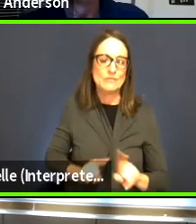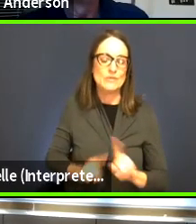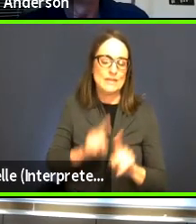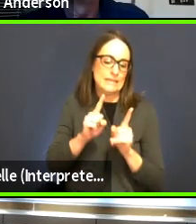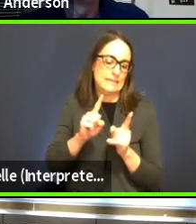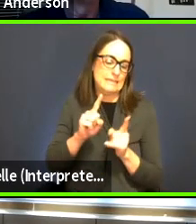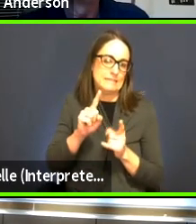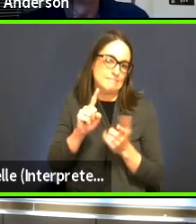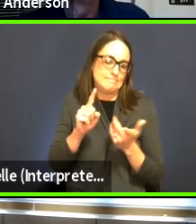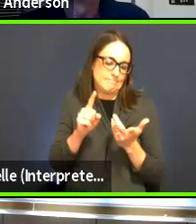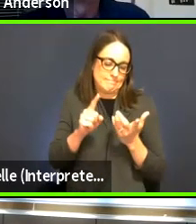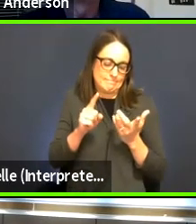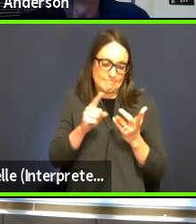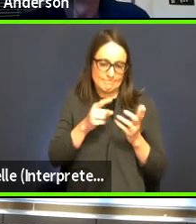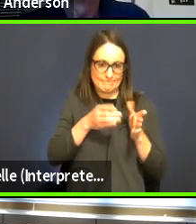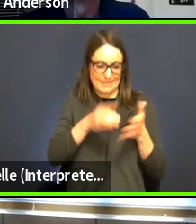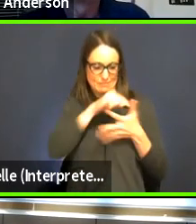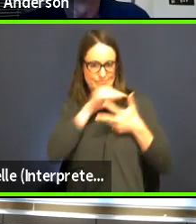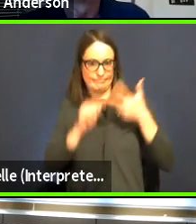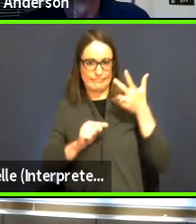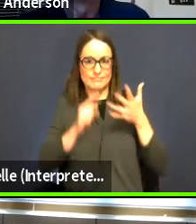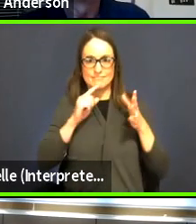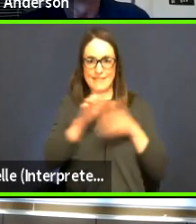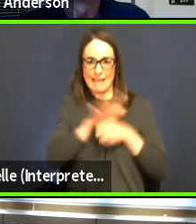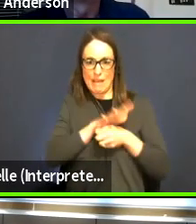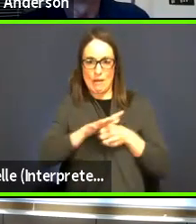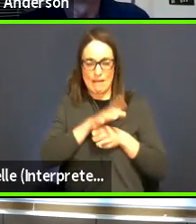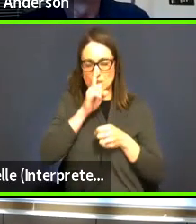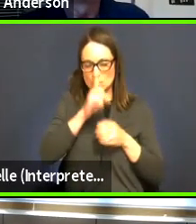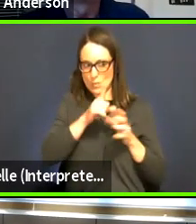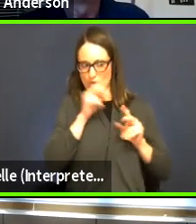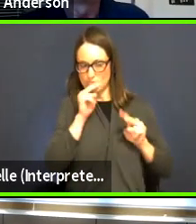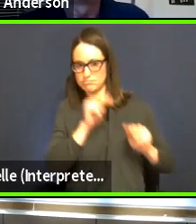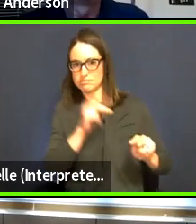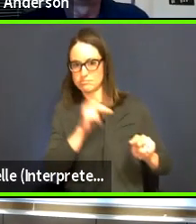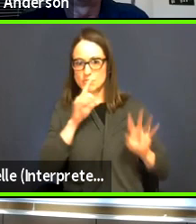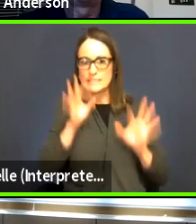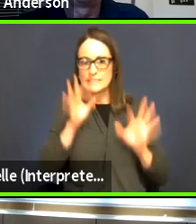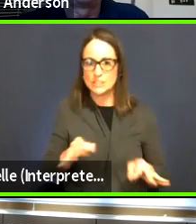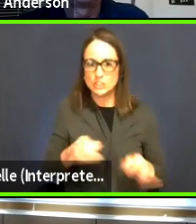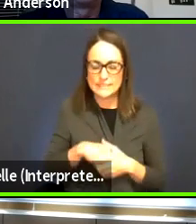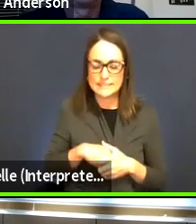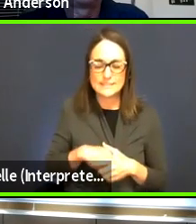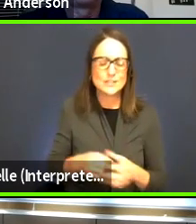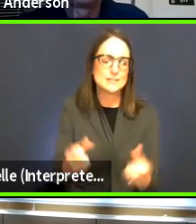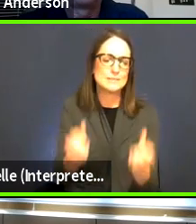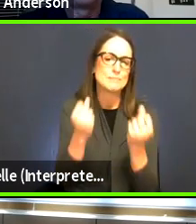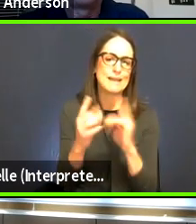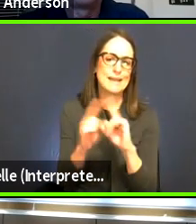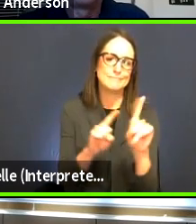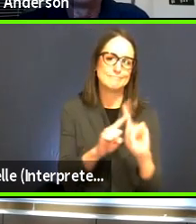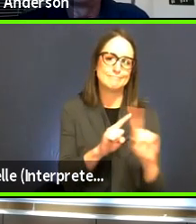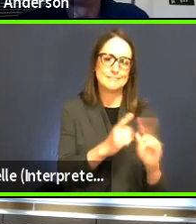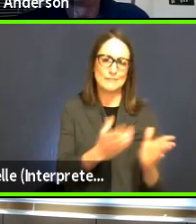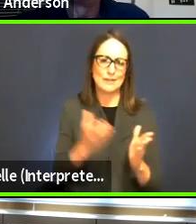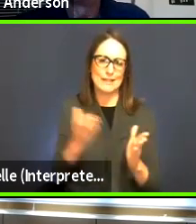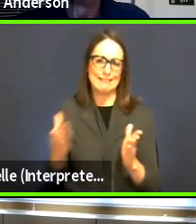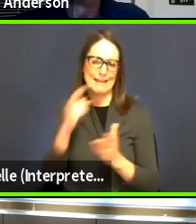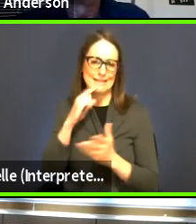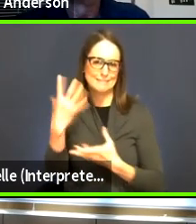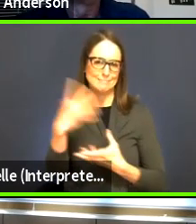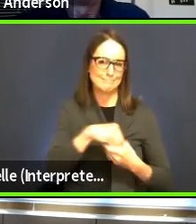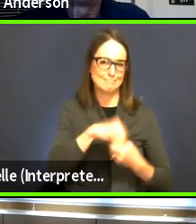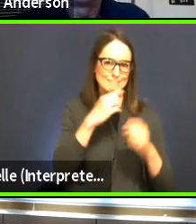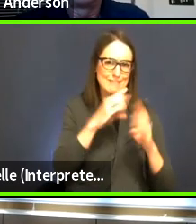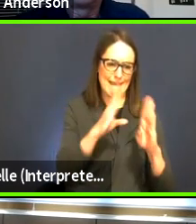decisions. As you can imagine, there are many logistics that go into our housing and dining. We're really